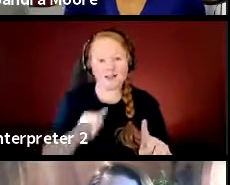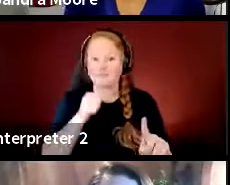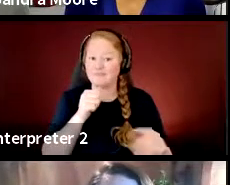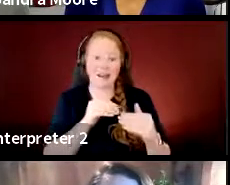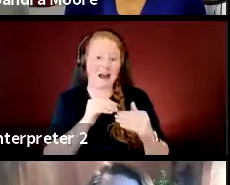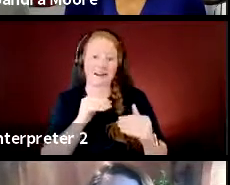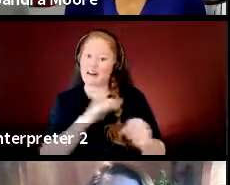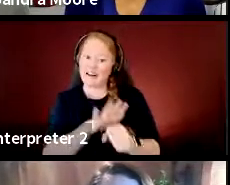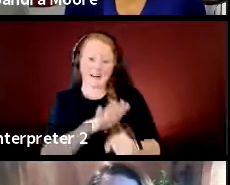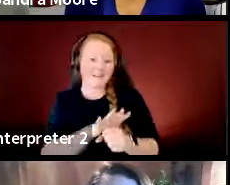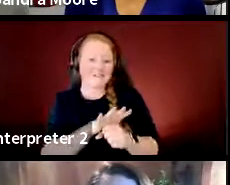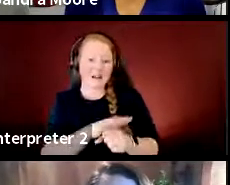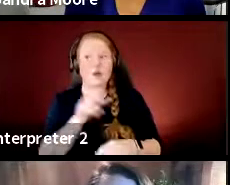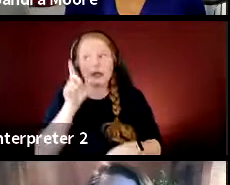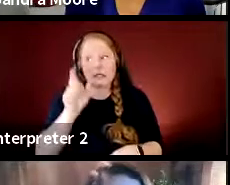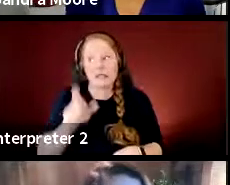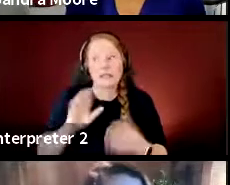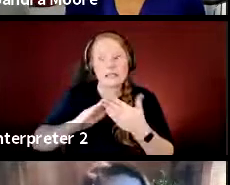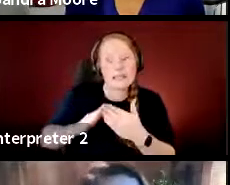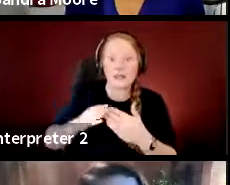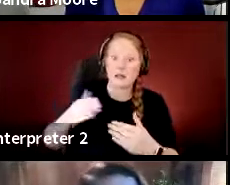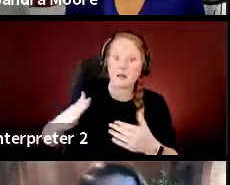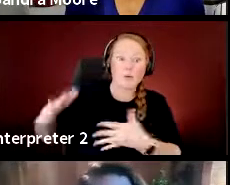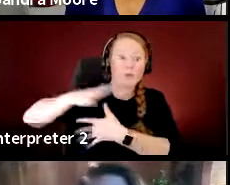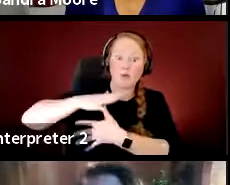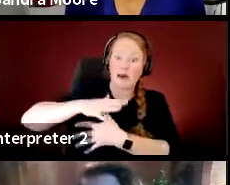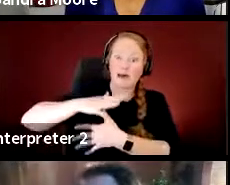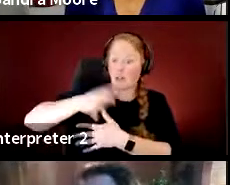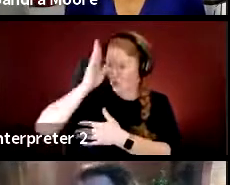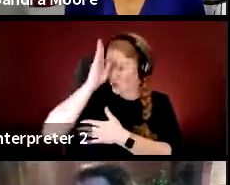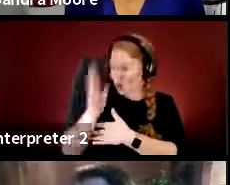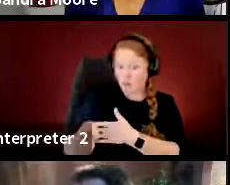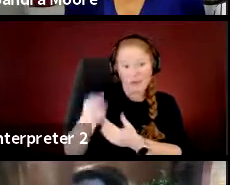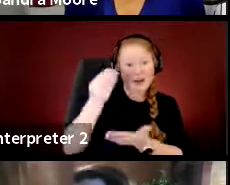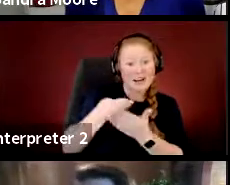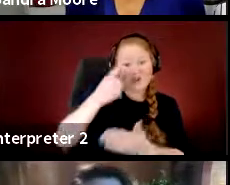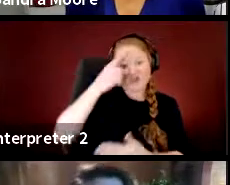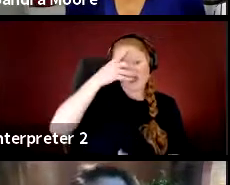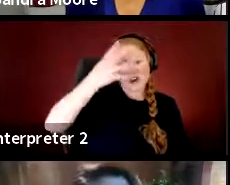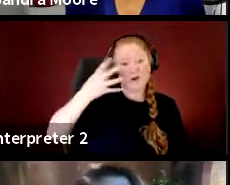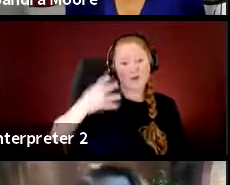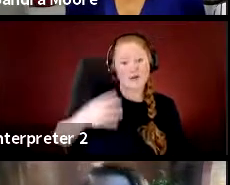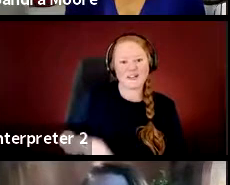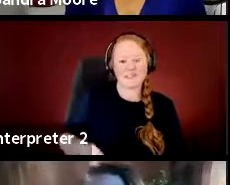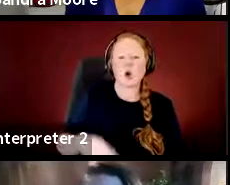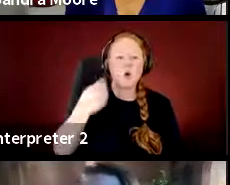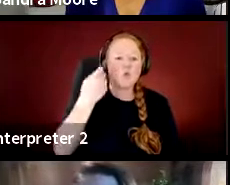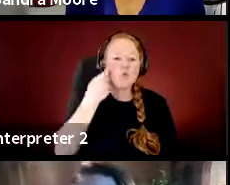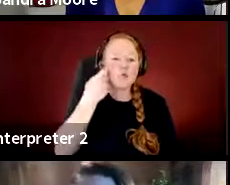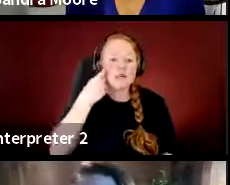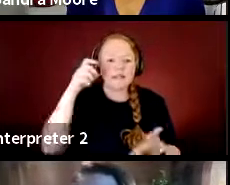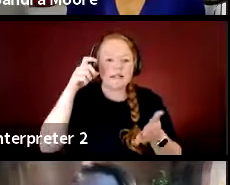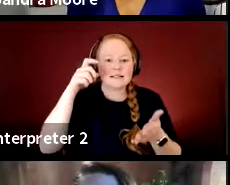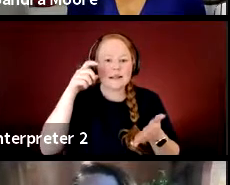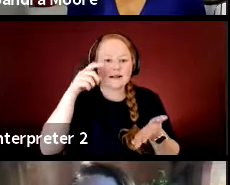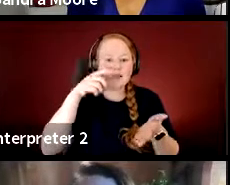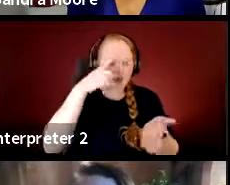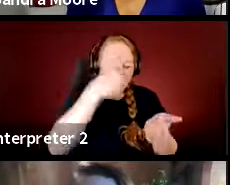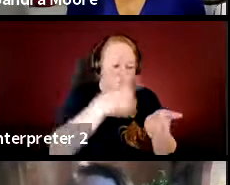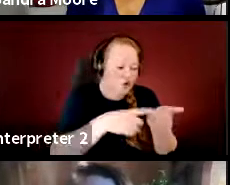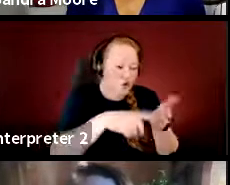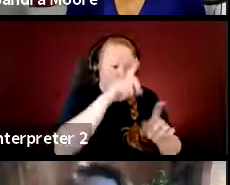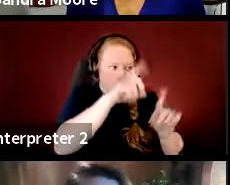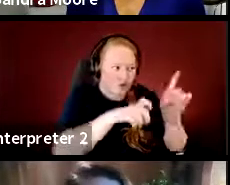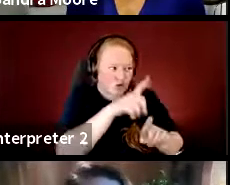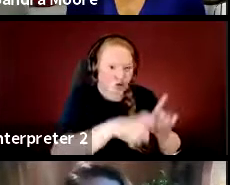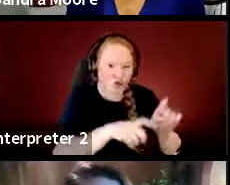we need the city to prioritize direct cash assistance for immigrants. In a recent survey of almost 1,000 immigrant families in St. Louis who are excluded from